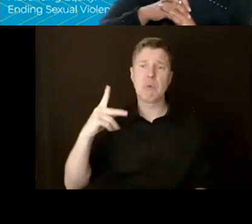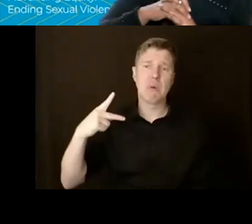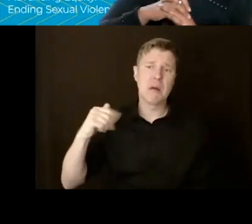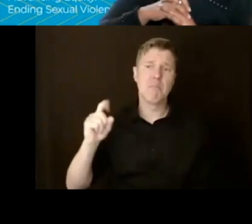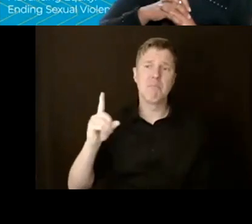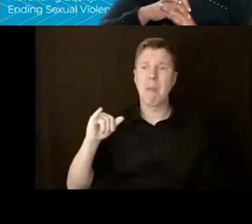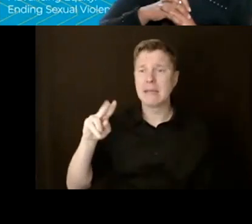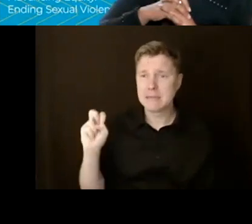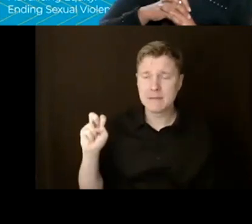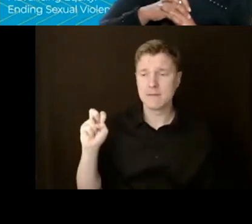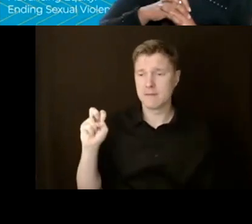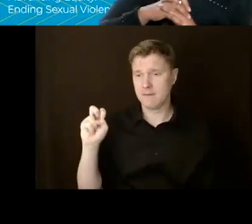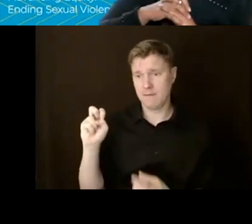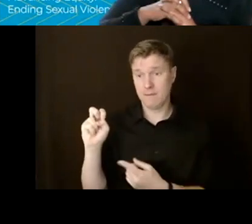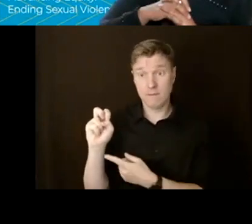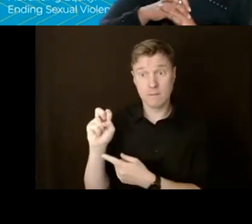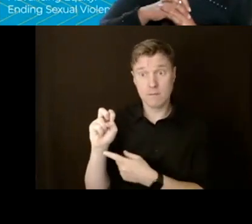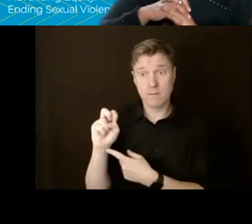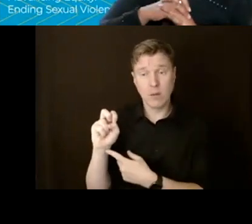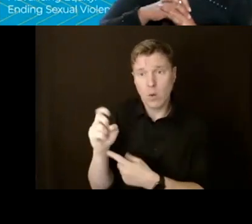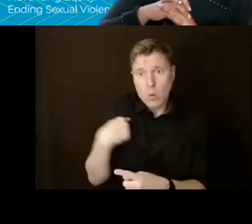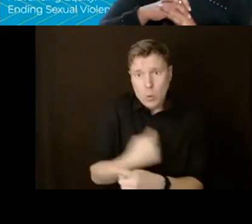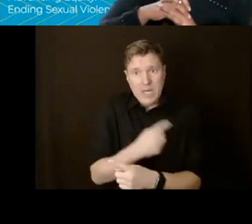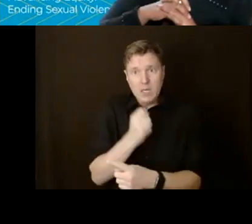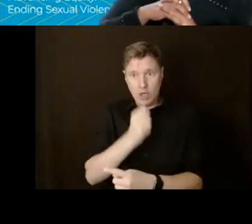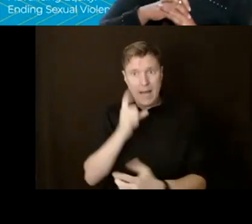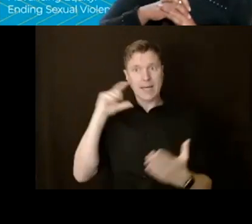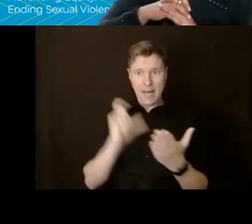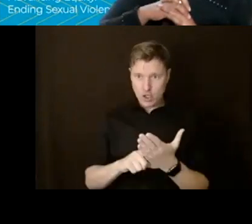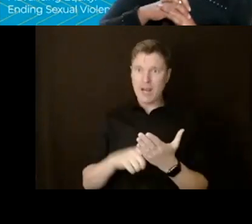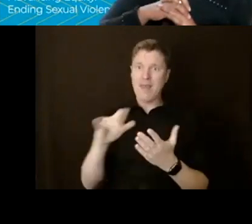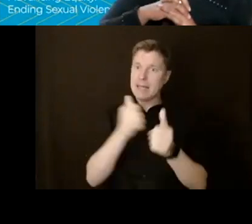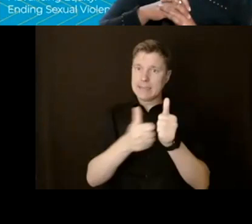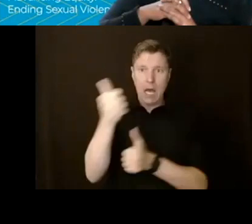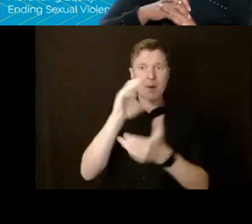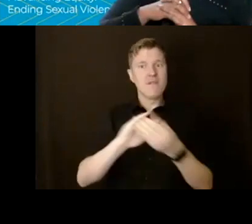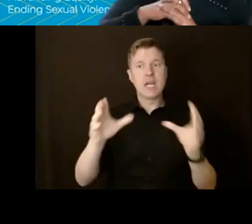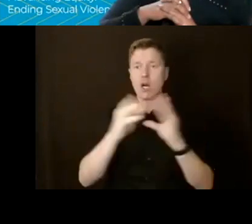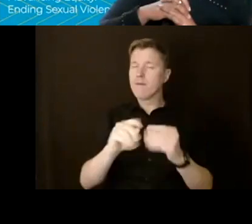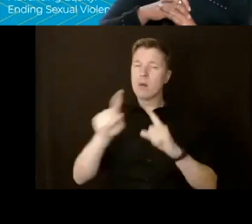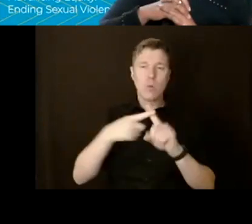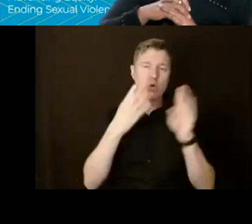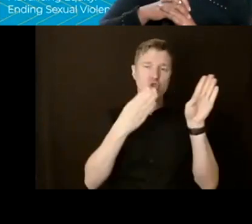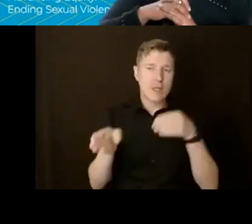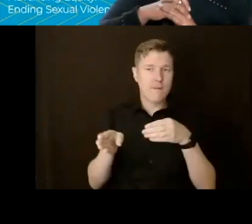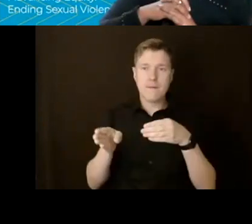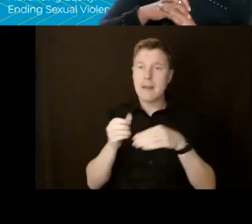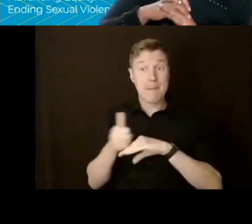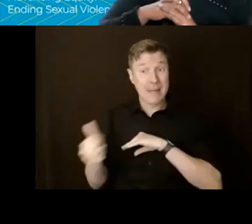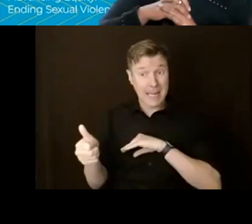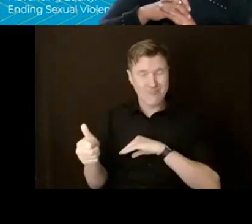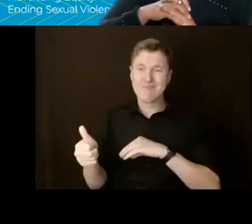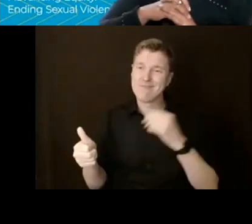we neglected to acknowledge that we swim in a dominant narrative that wants to shift the blame to someone. And usually